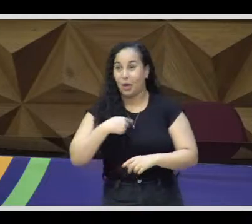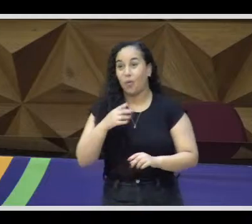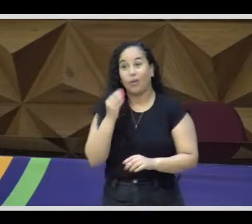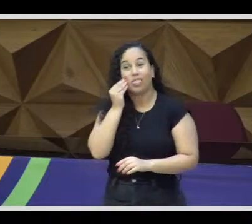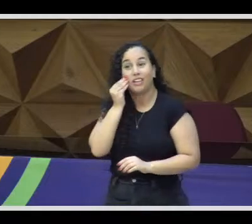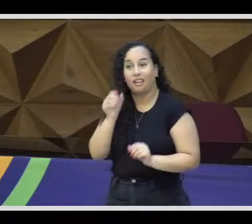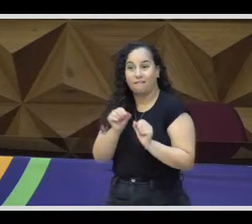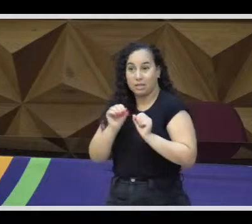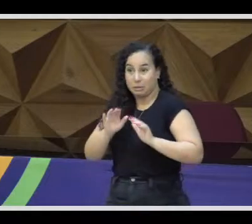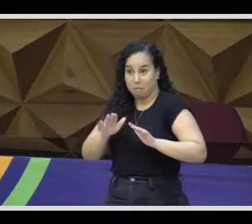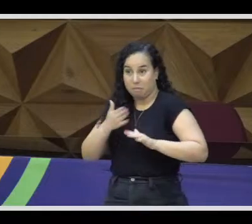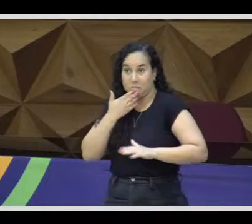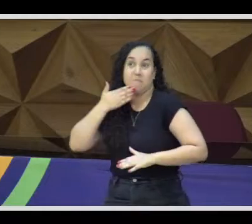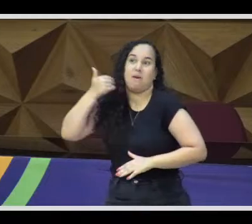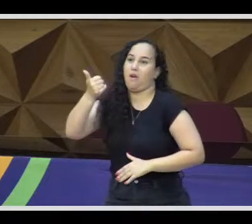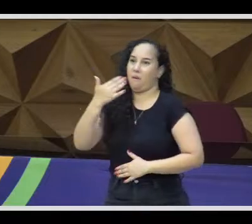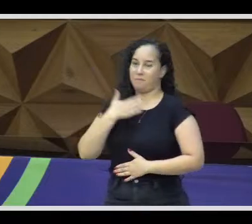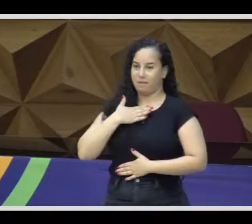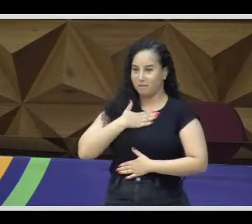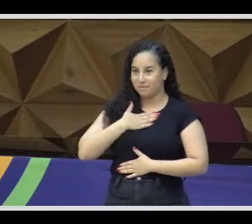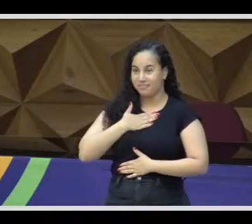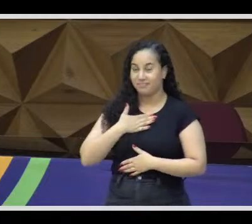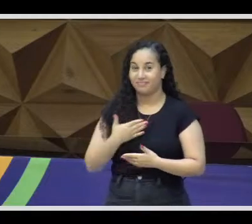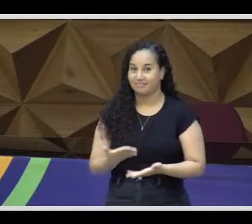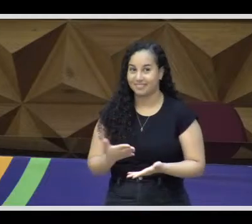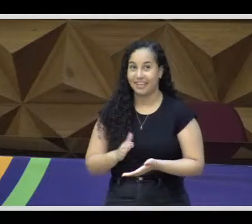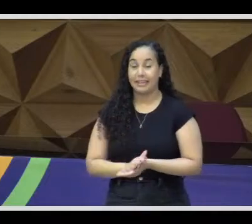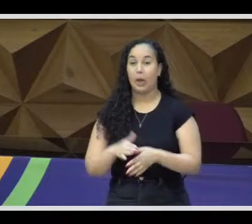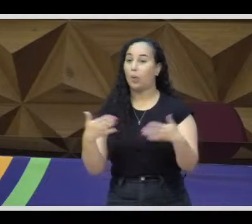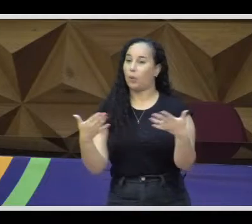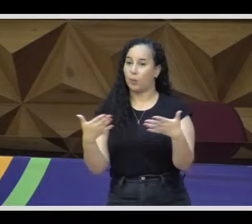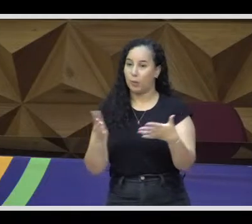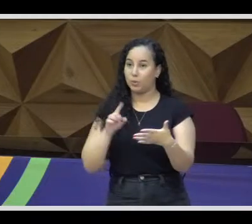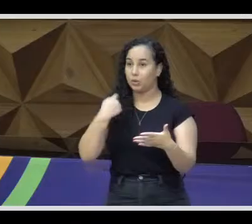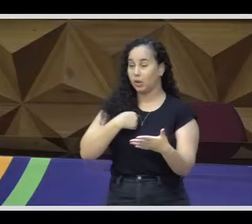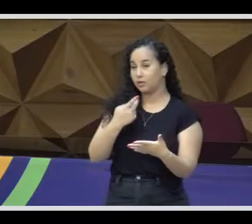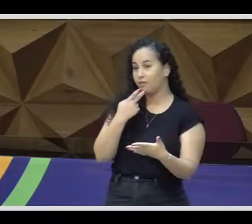best to convince you about this. Today, we will